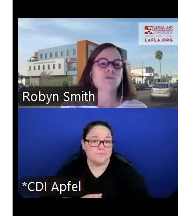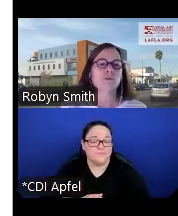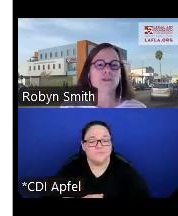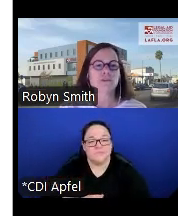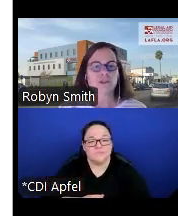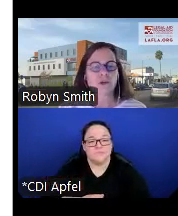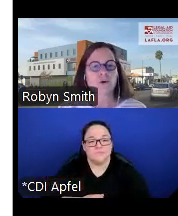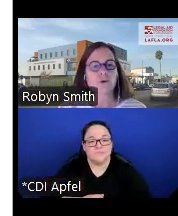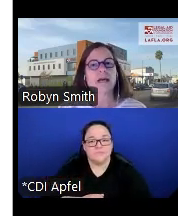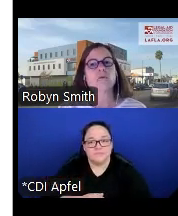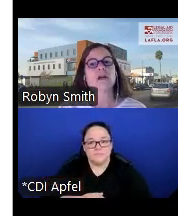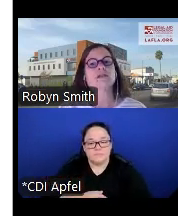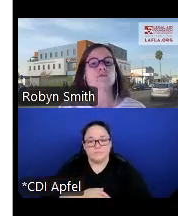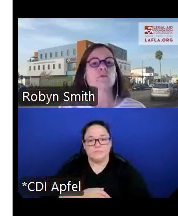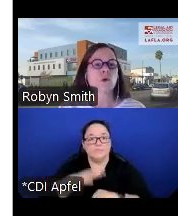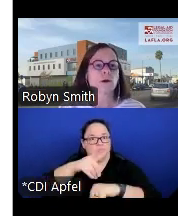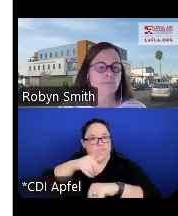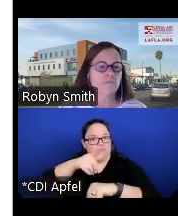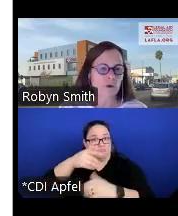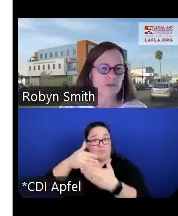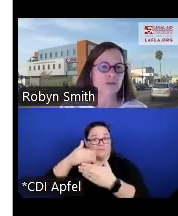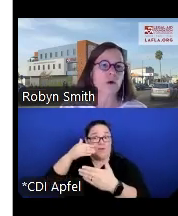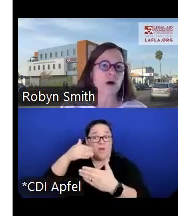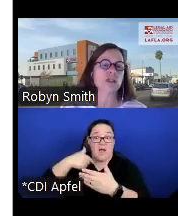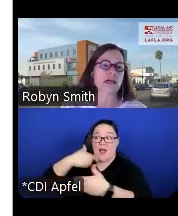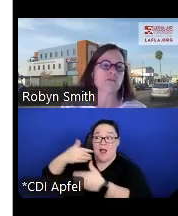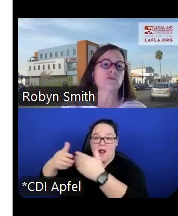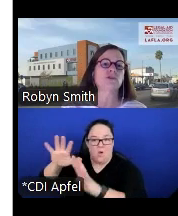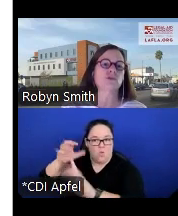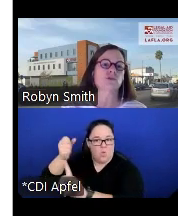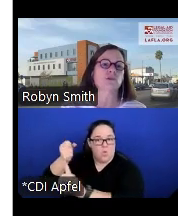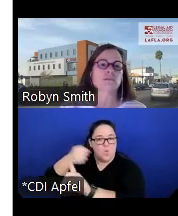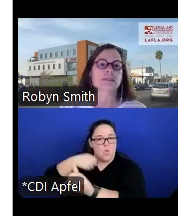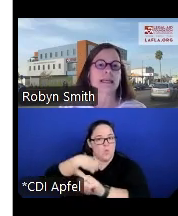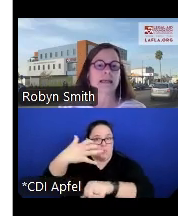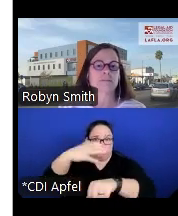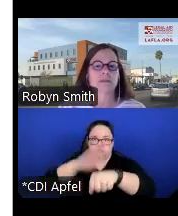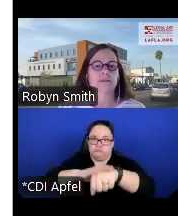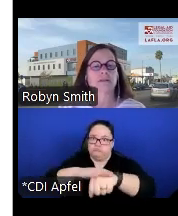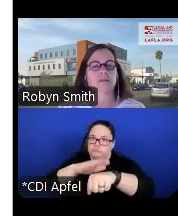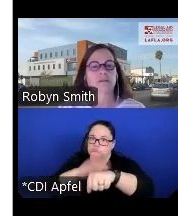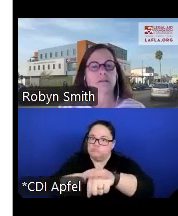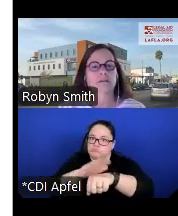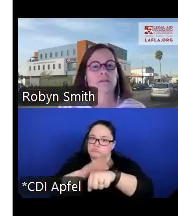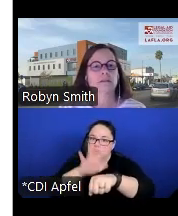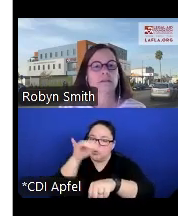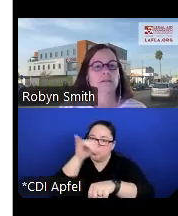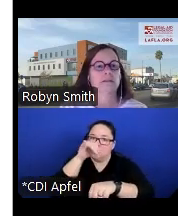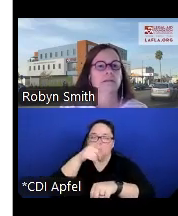But before we do so, I wanted to warn folks to watch out for student loan scams.